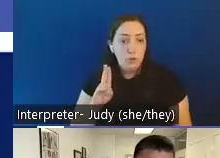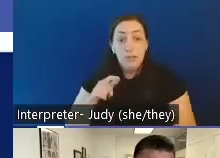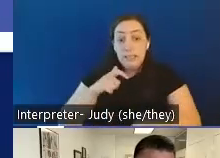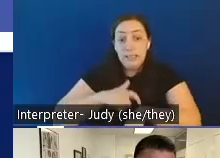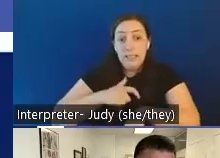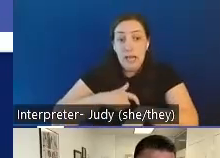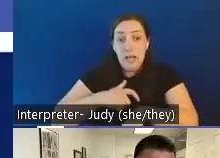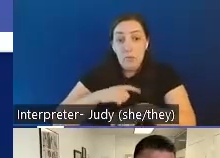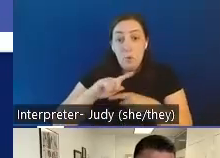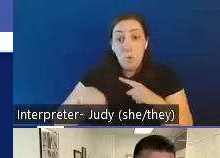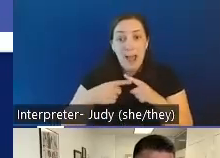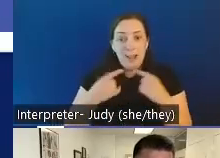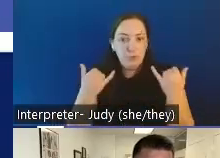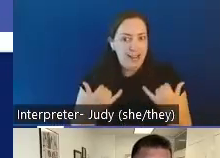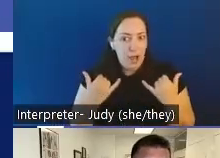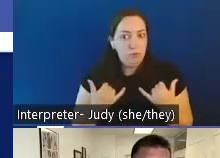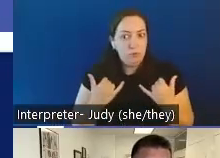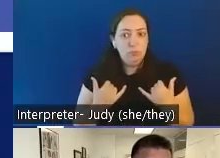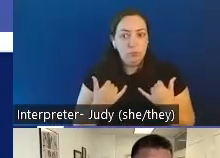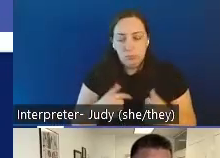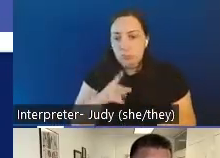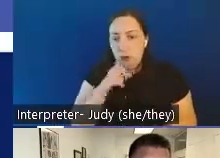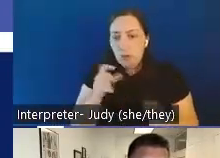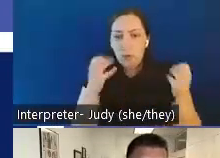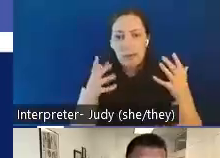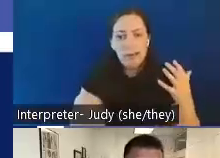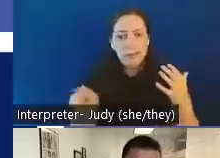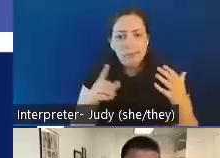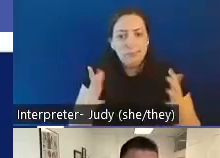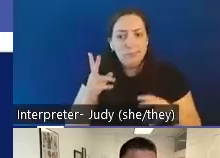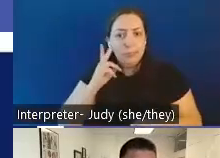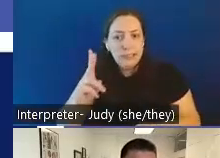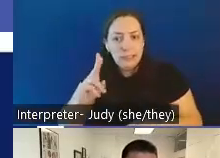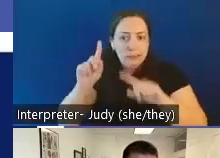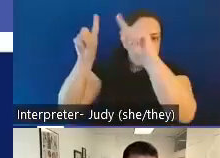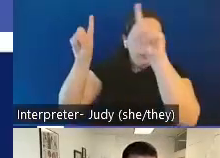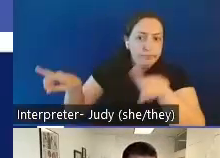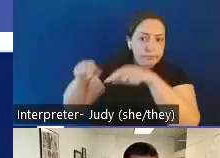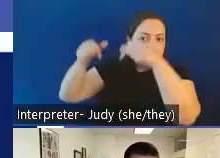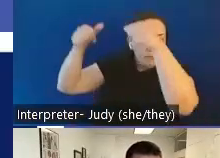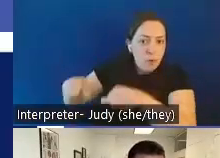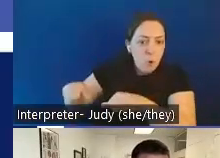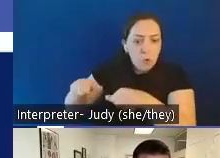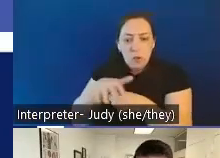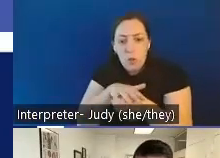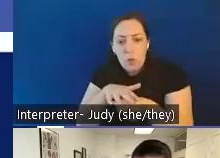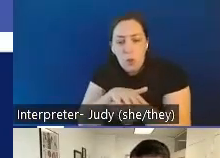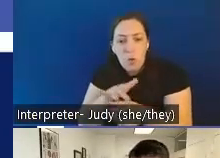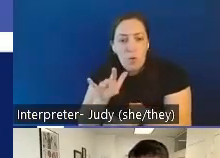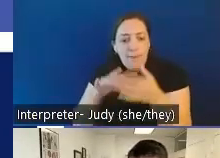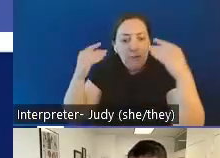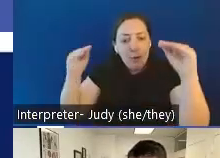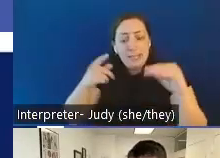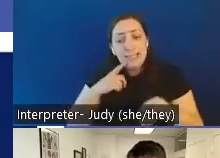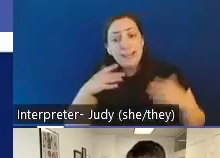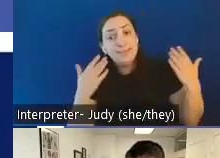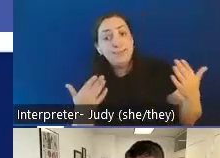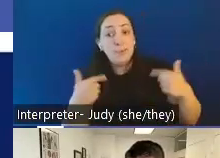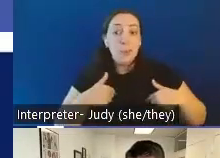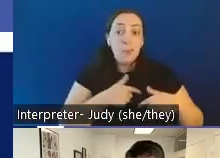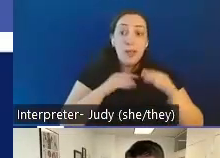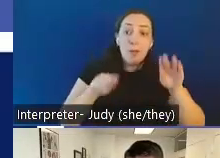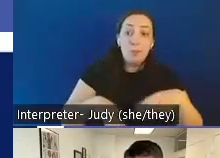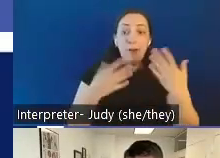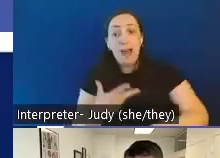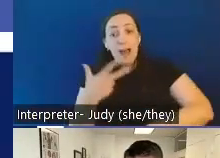flu vaccine is right now. I am sure many of you all have seen, for example, signs maybe in your local pharmacy saying, come get your flu vaccine.